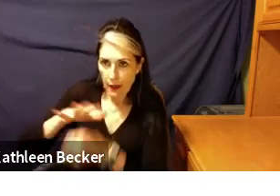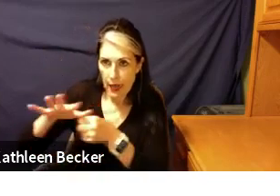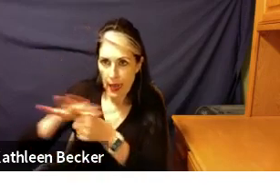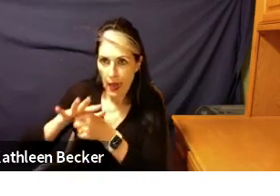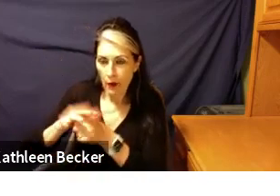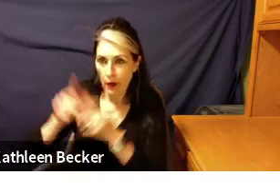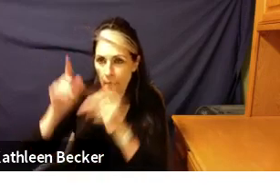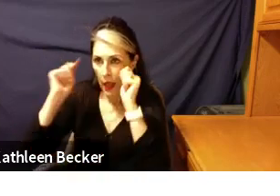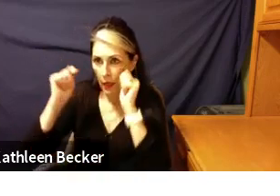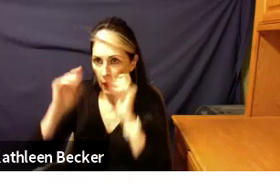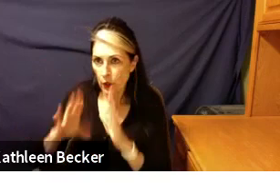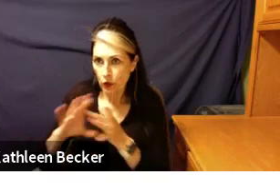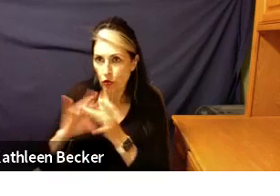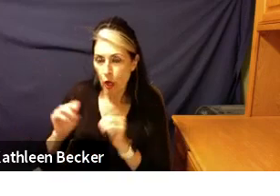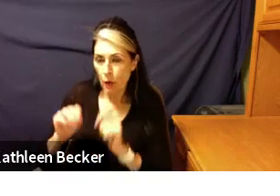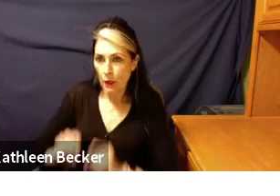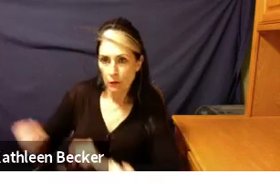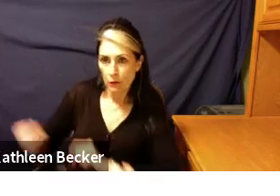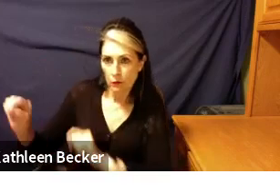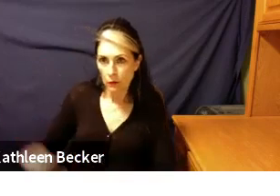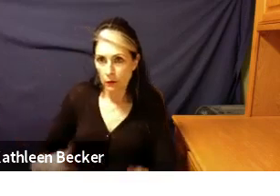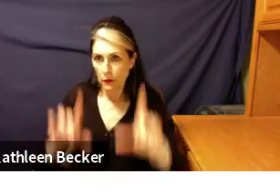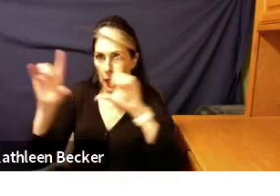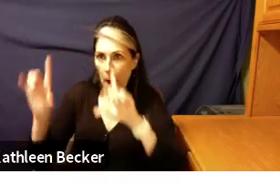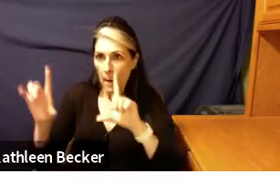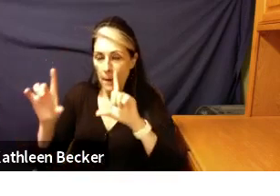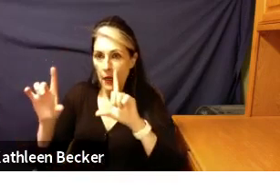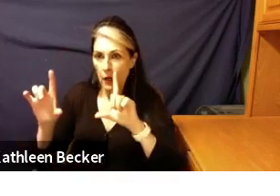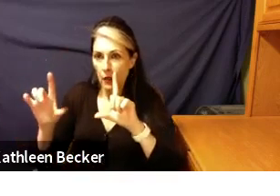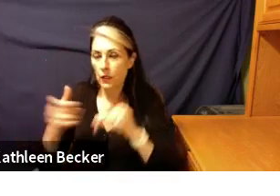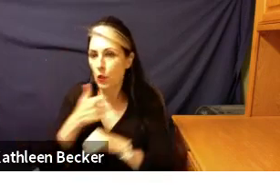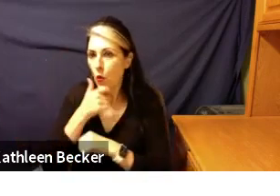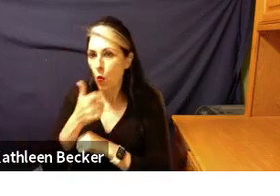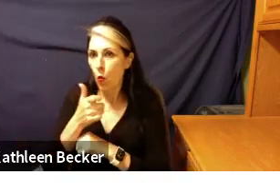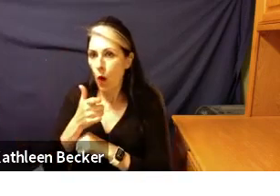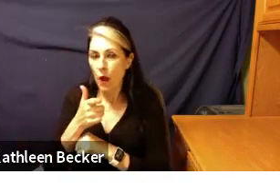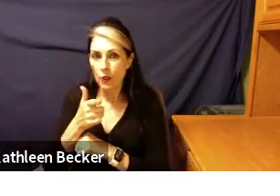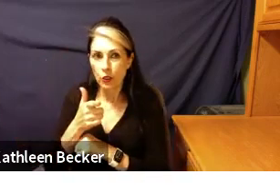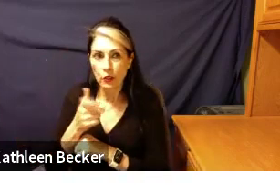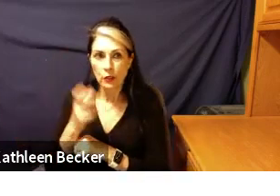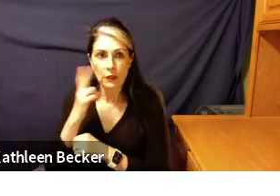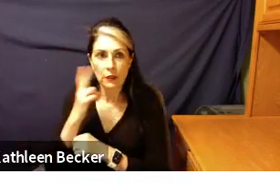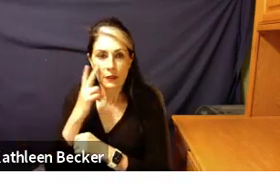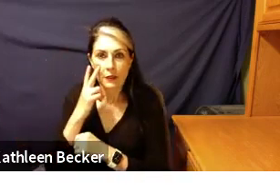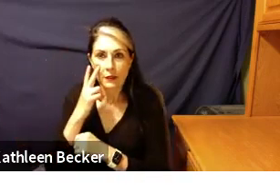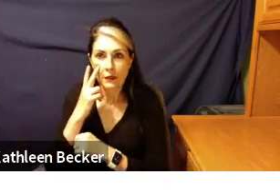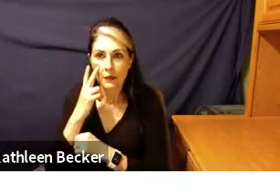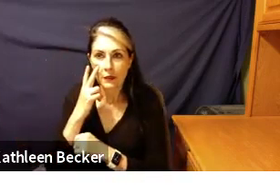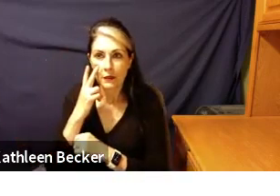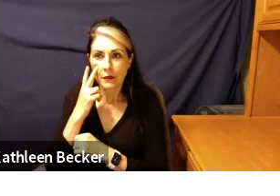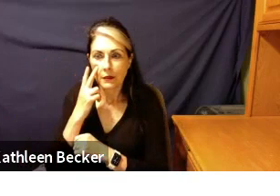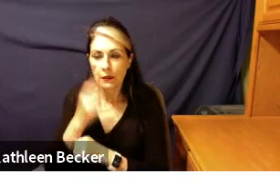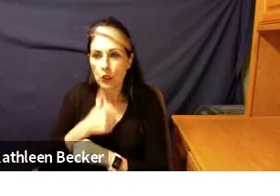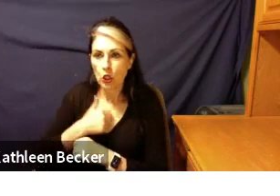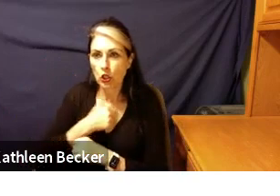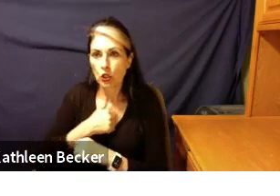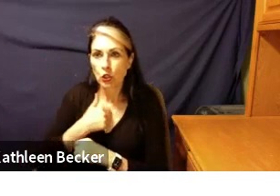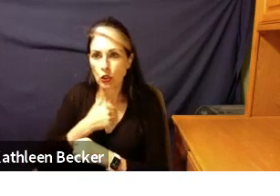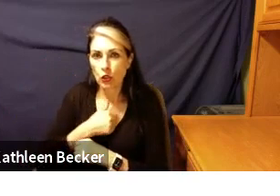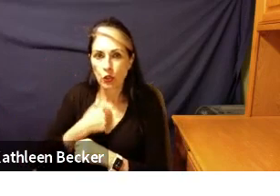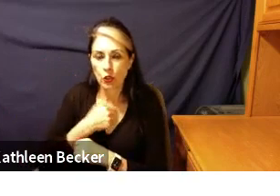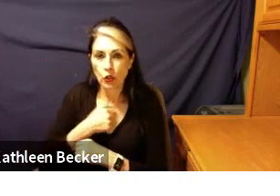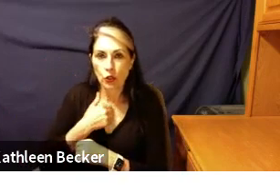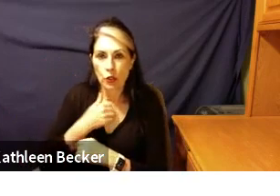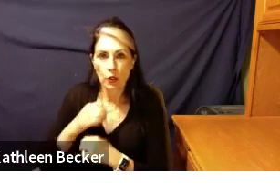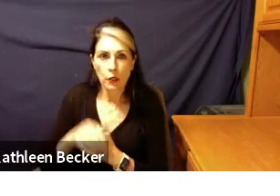tutor's comments will appear. Let's watch a screencast. Sorry, I'm getting ahead